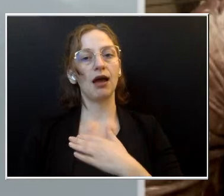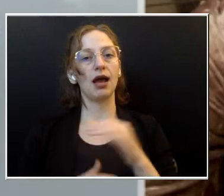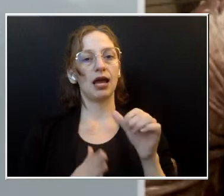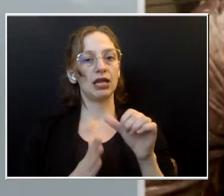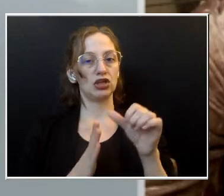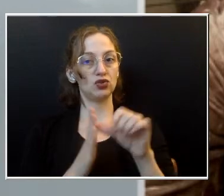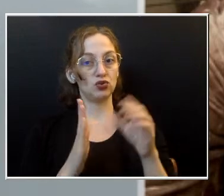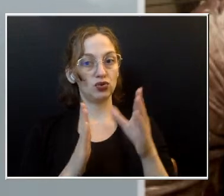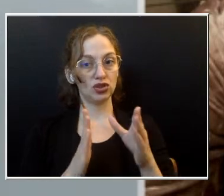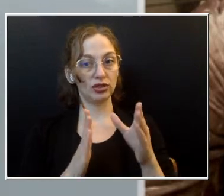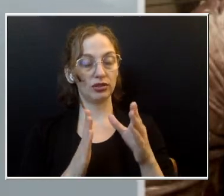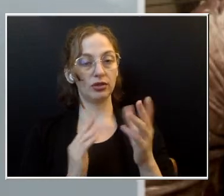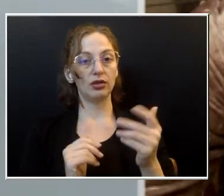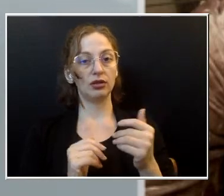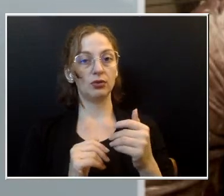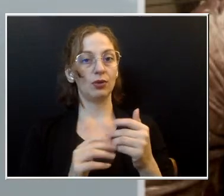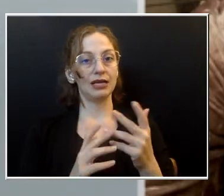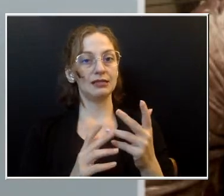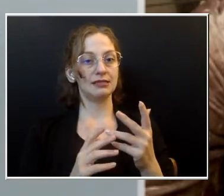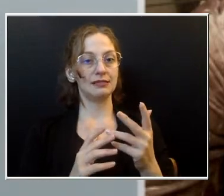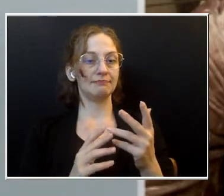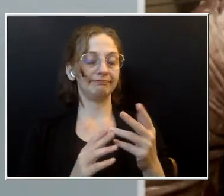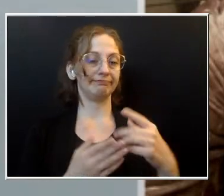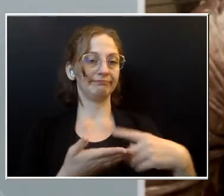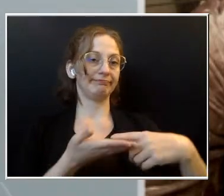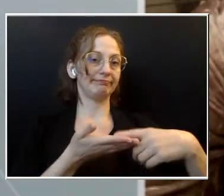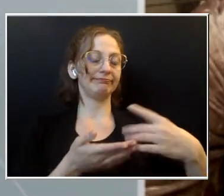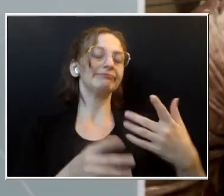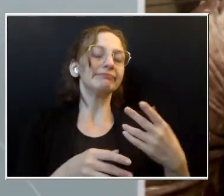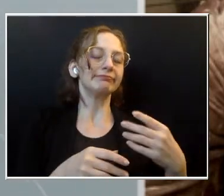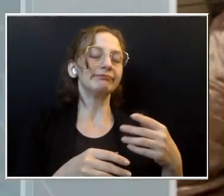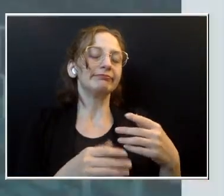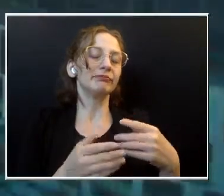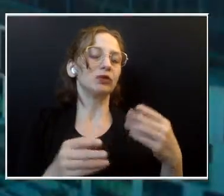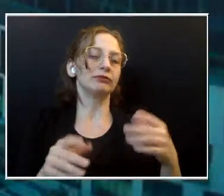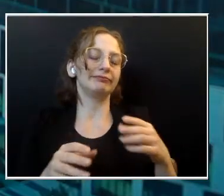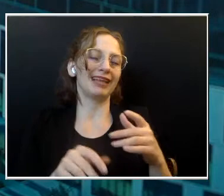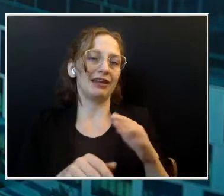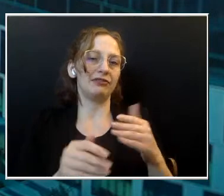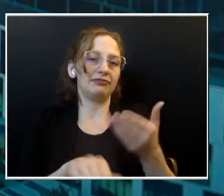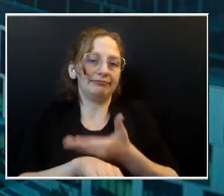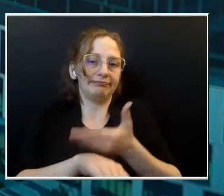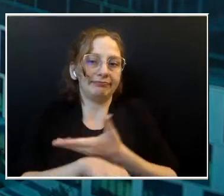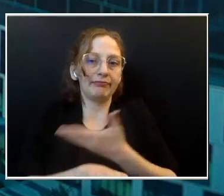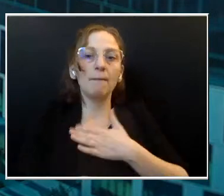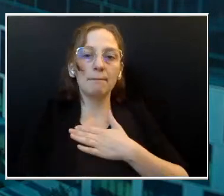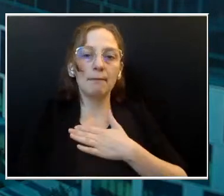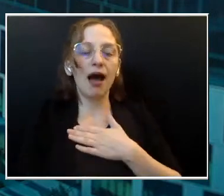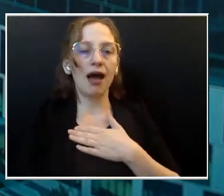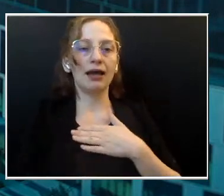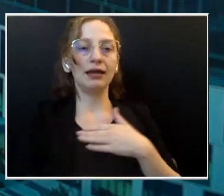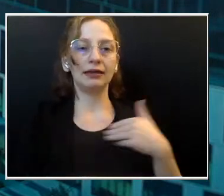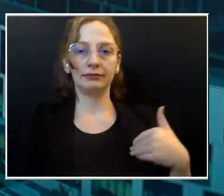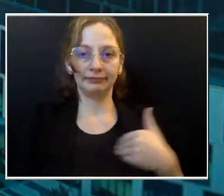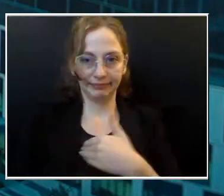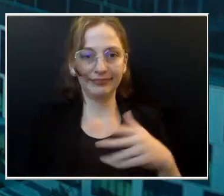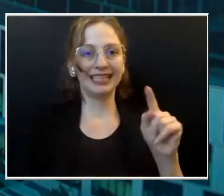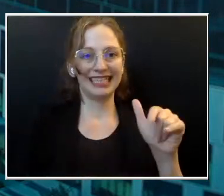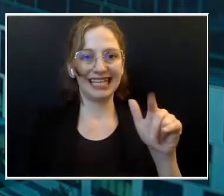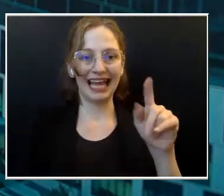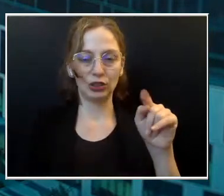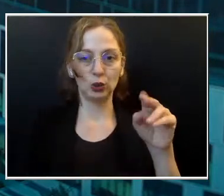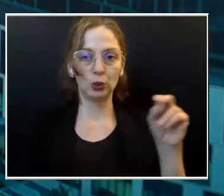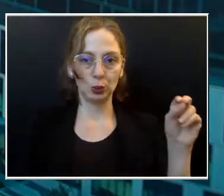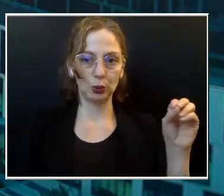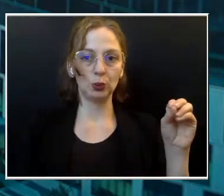nipple tattooing, because I do the medical tattoos that can fade over time, but they're safer for when you do scans later. And she